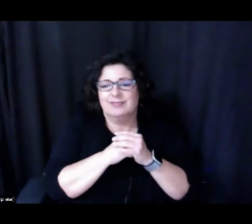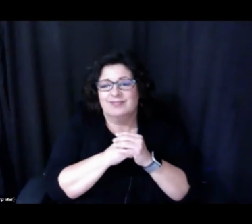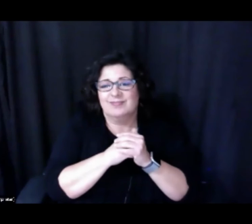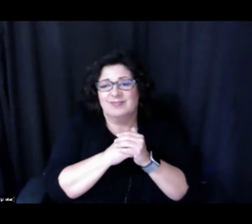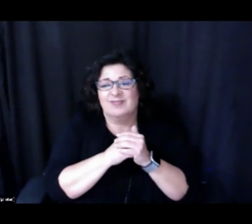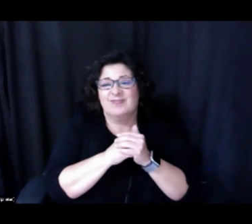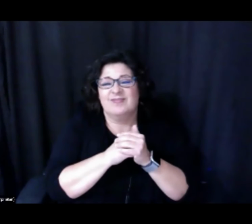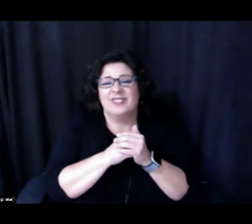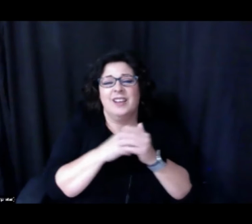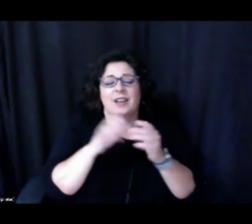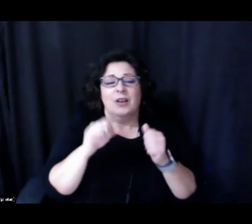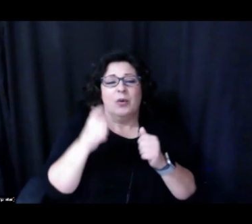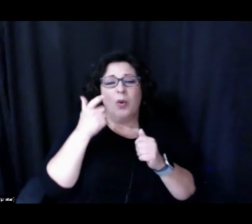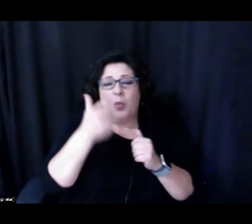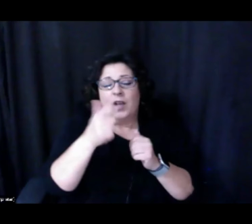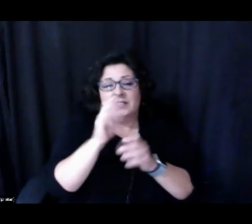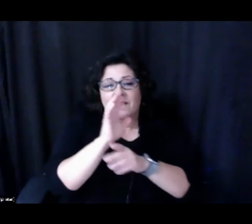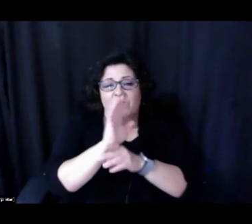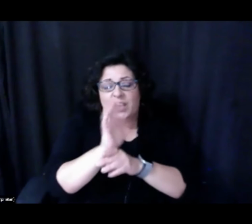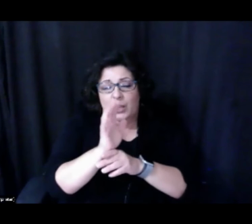All right, so now we're gonna watch a video.